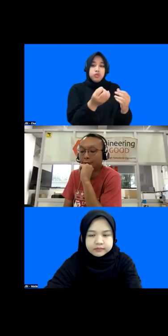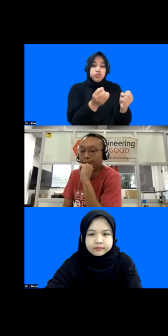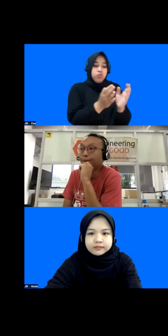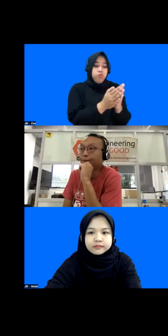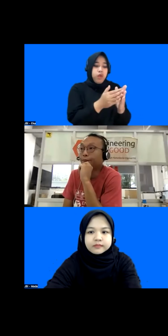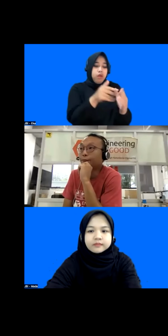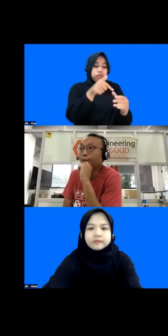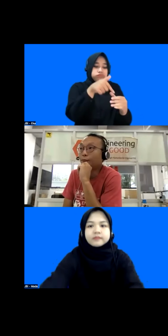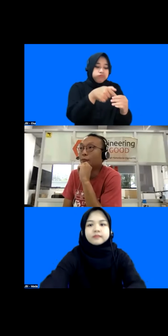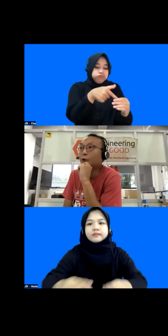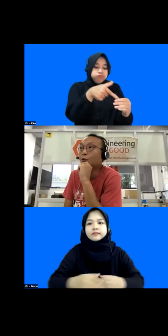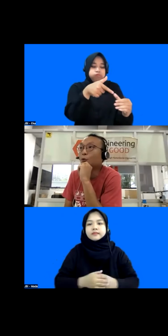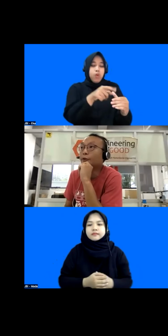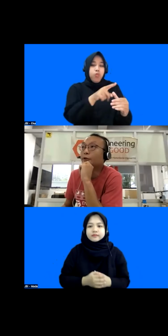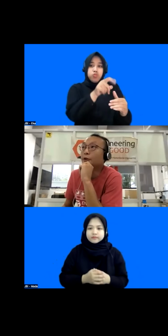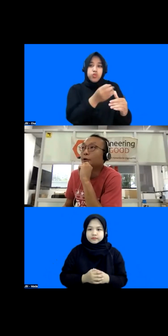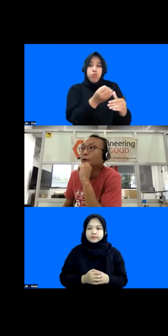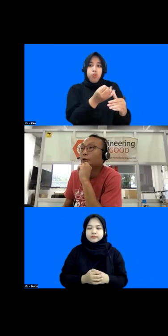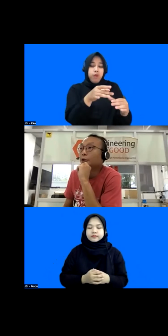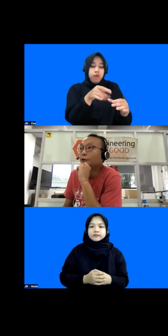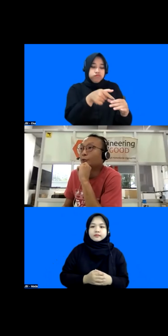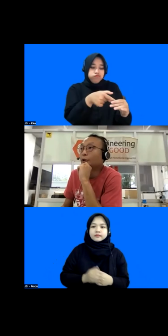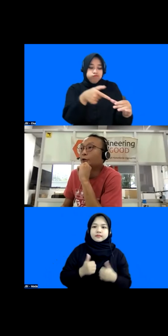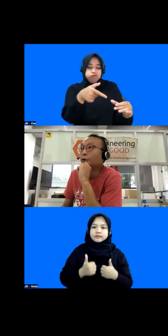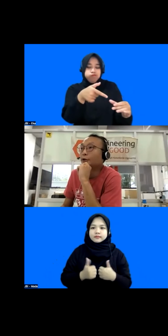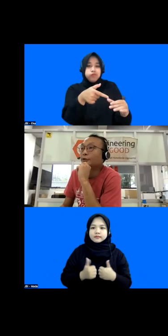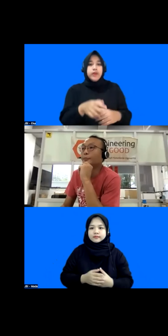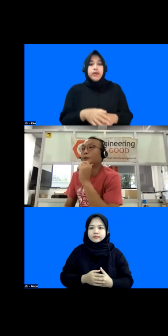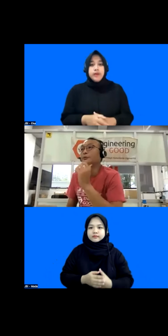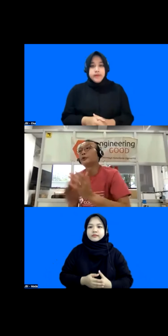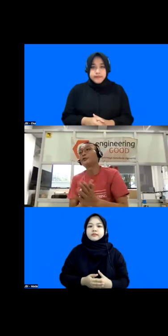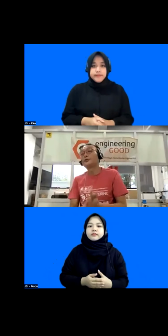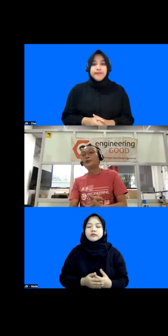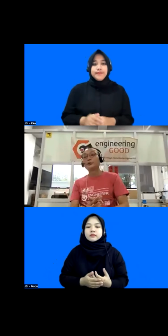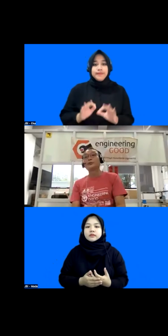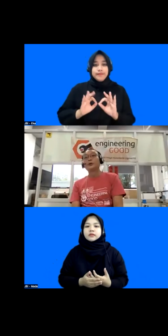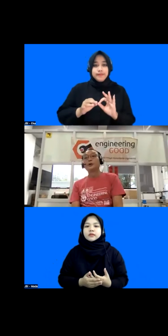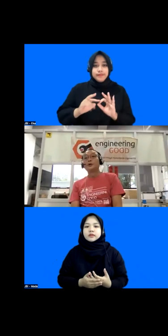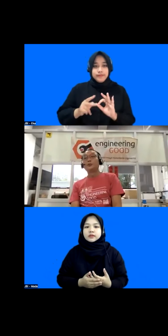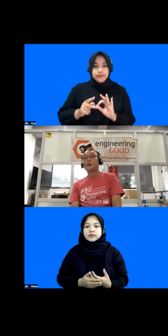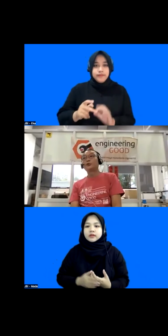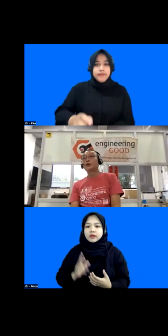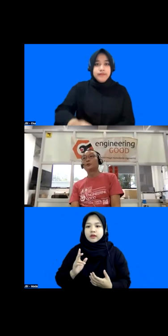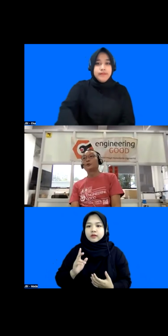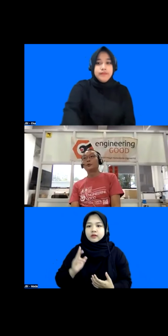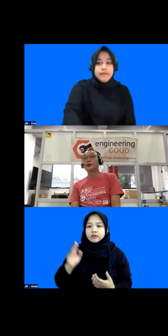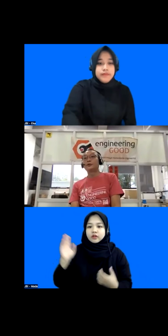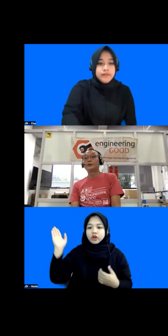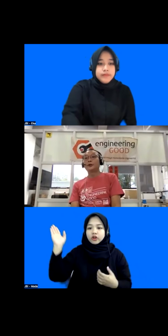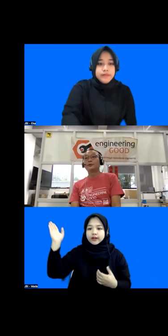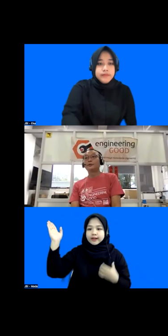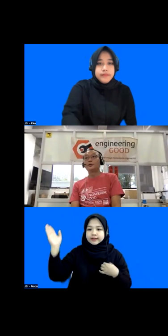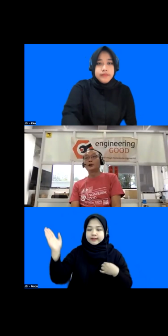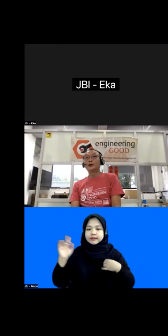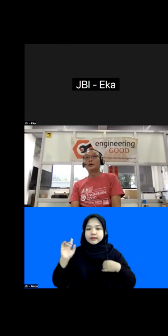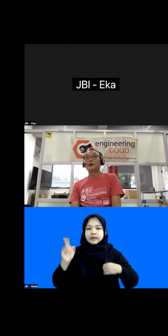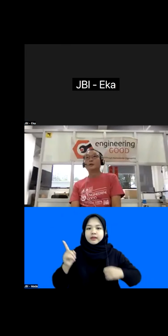have, that you want. This one is a bed rotation system. Most hospital beds